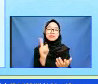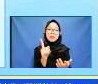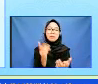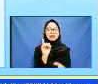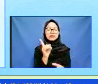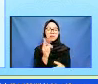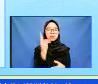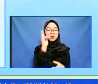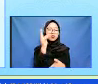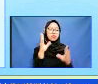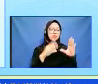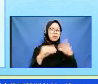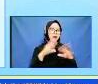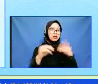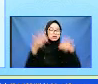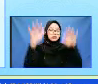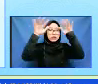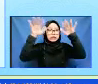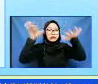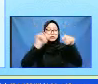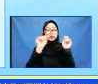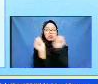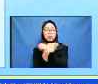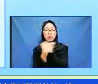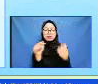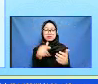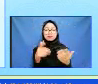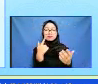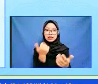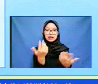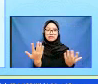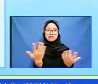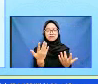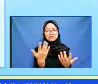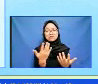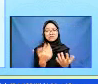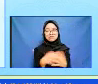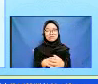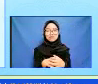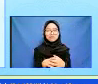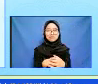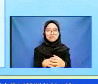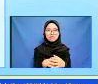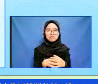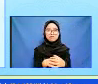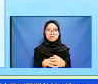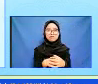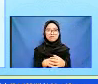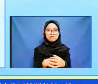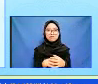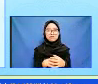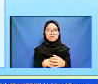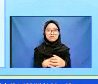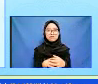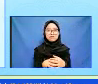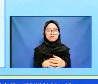groups are very crucial and also very important. Yeah, we know that those groups are very vulnerable,